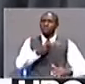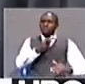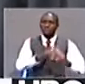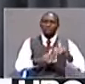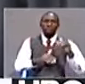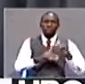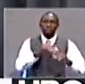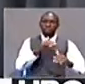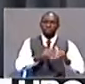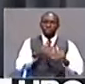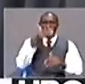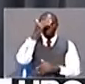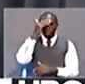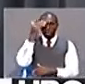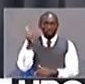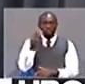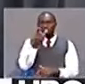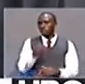a person